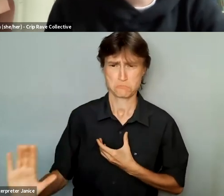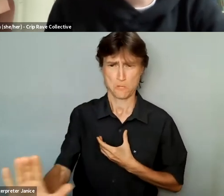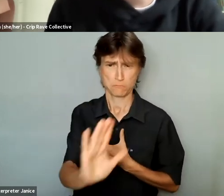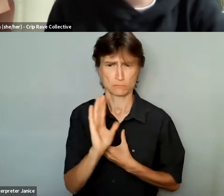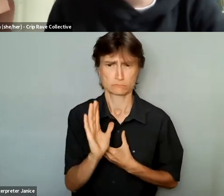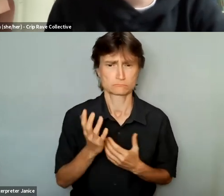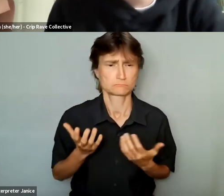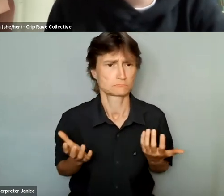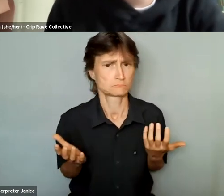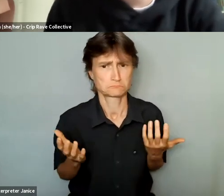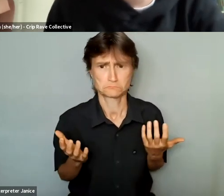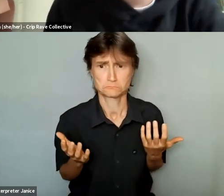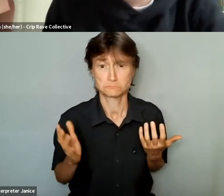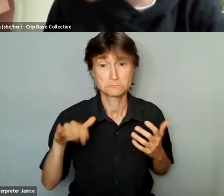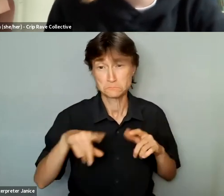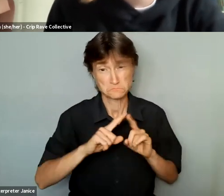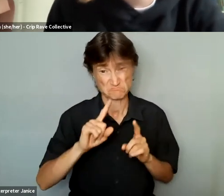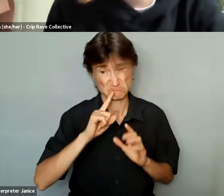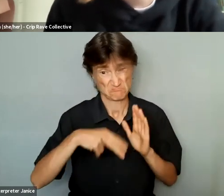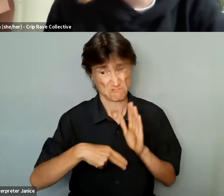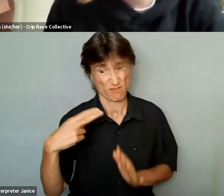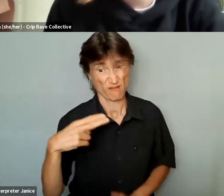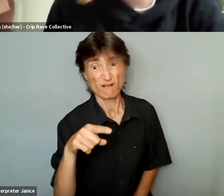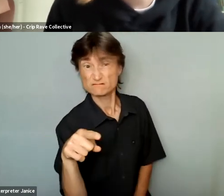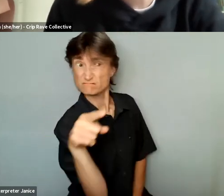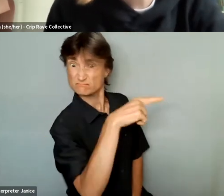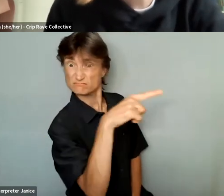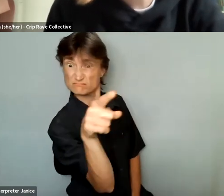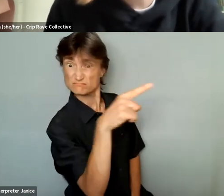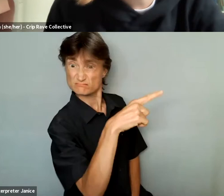you don't really see a lot of disabled talent being put on bills.